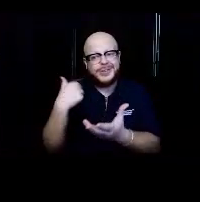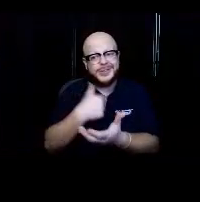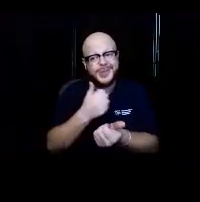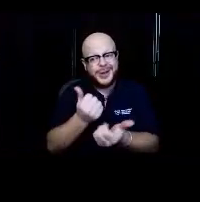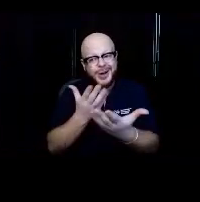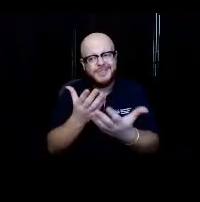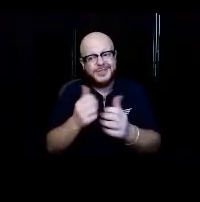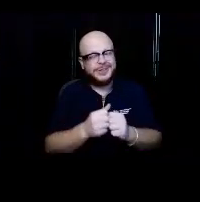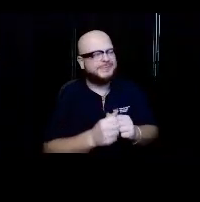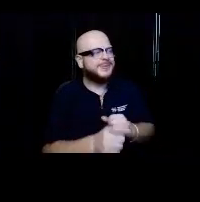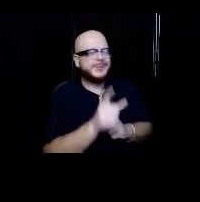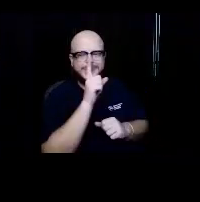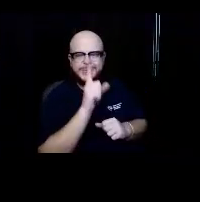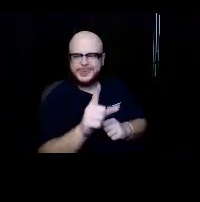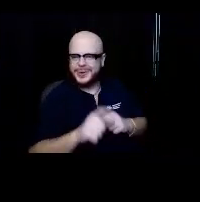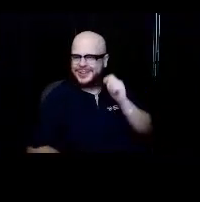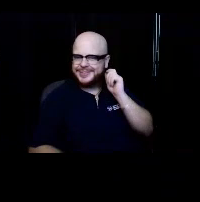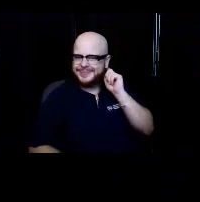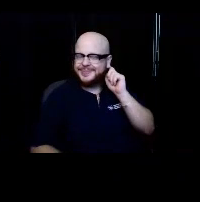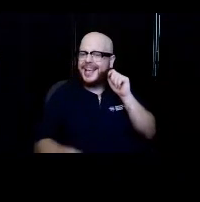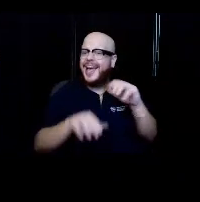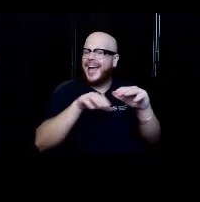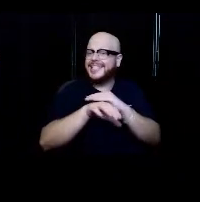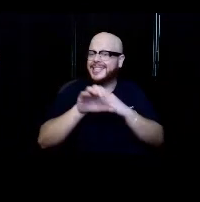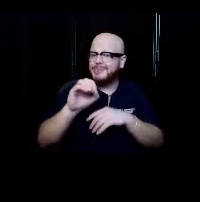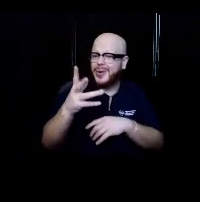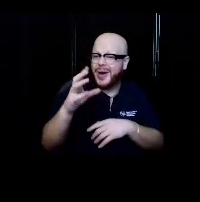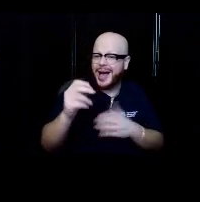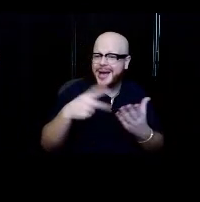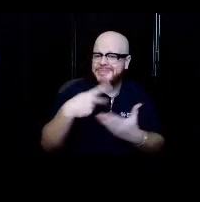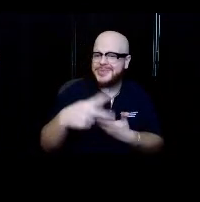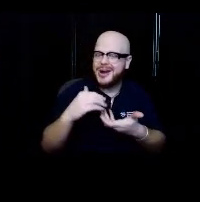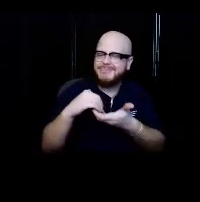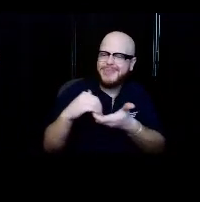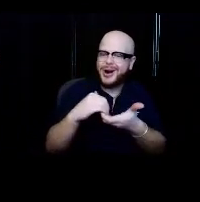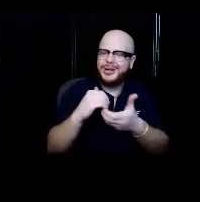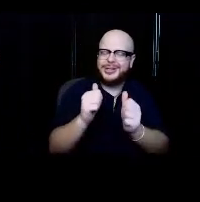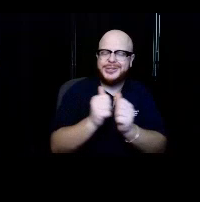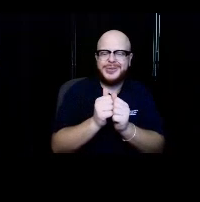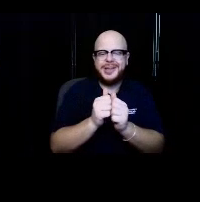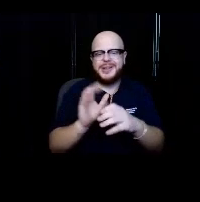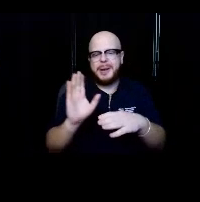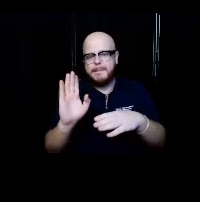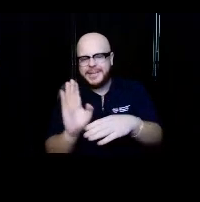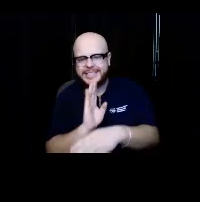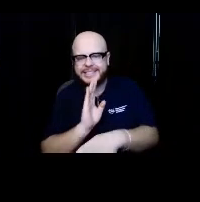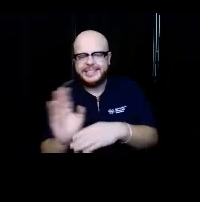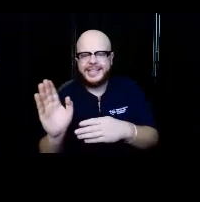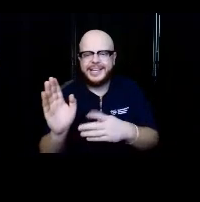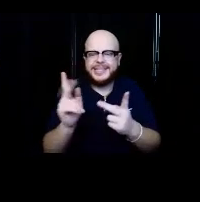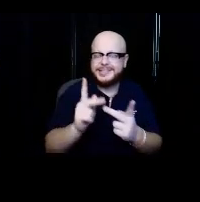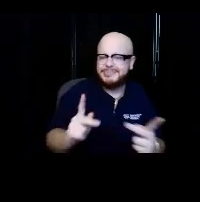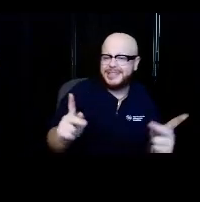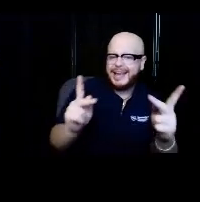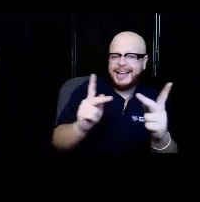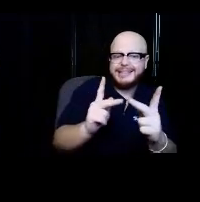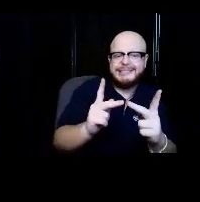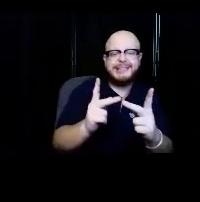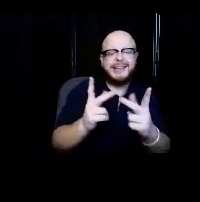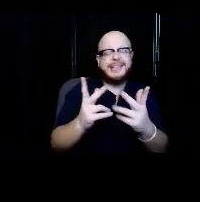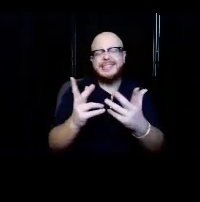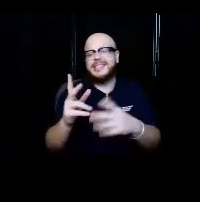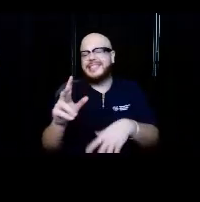The Accessible Ohio program partners with businesses, communities, venues, attractions, and employers to connect them with resources